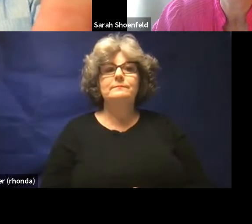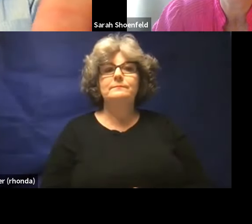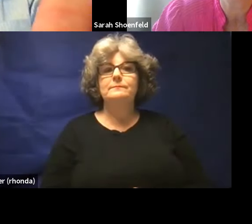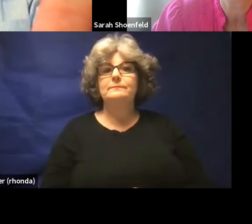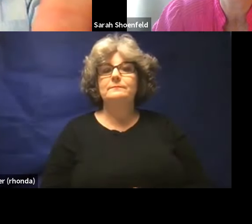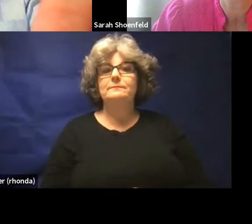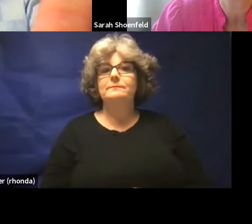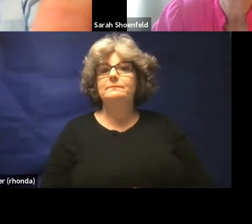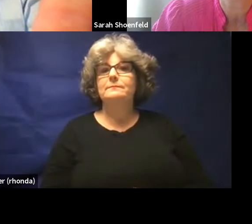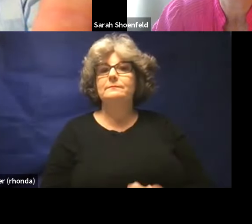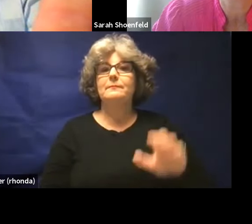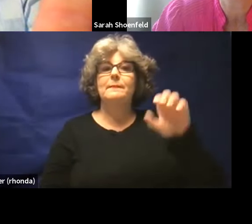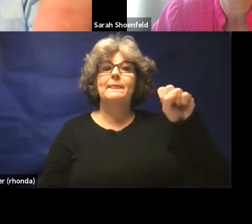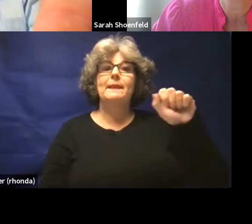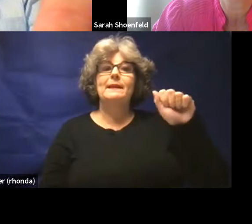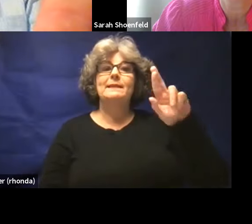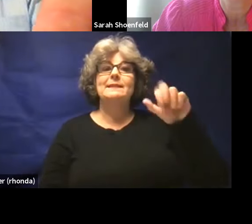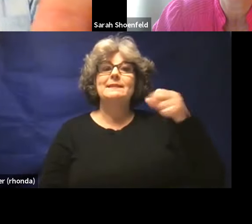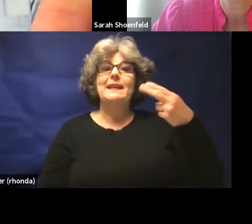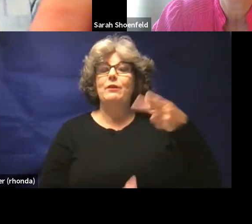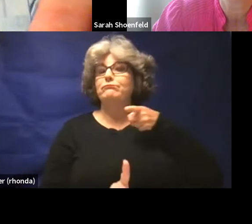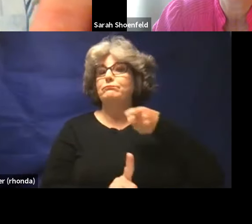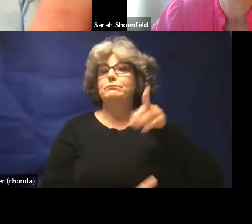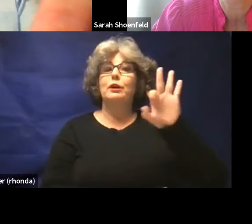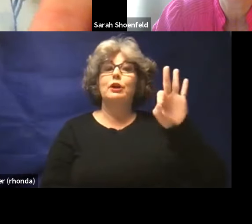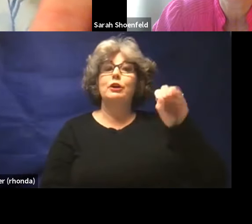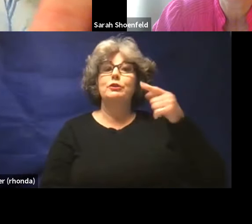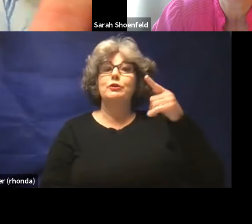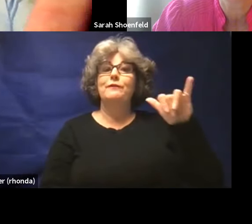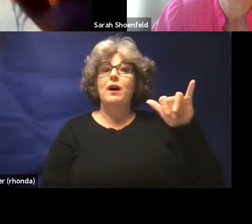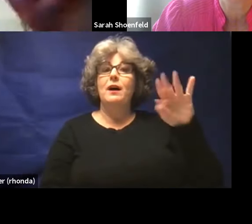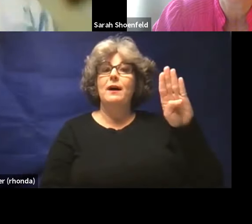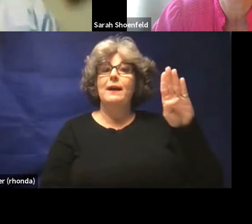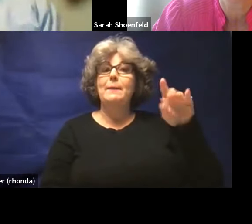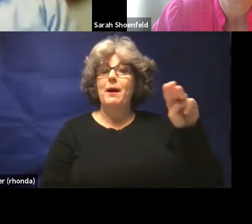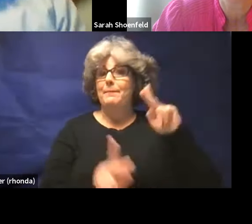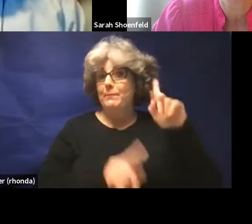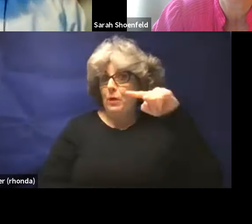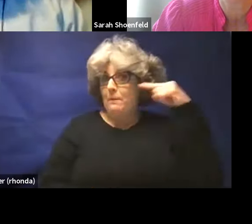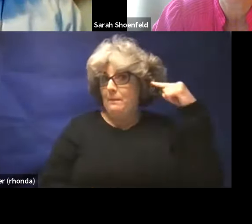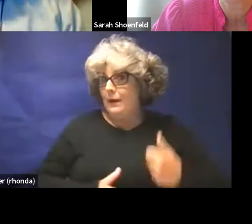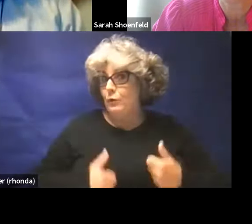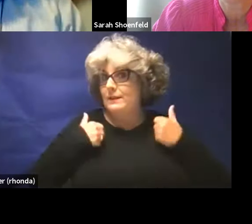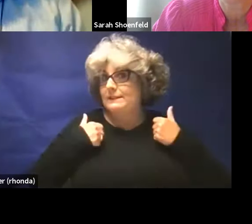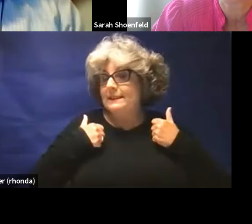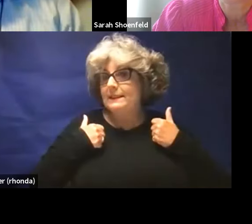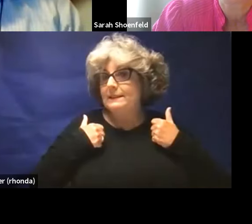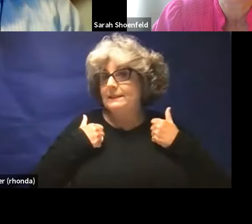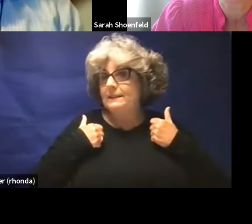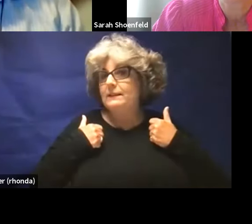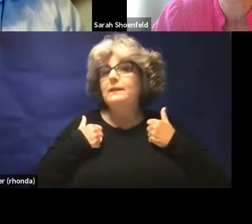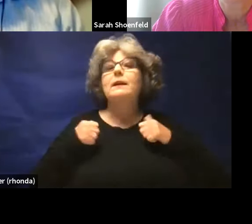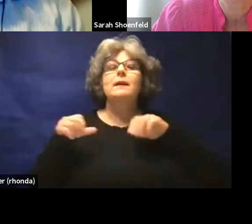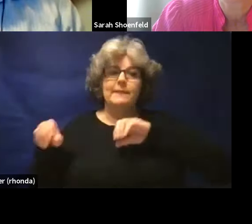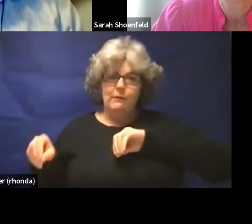I would say about the question about Foggy Bottom, many of the Black residents of Foggy Bottom were displaced from